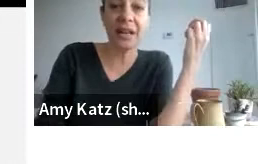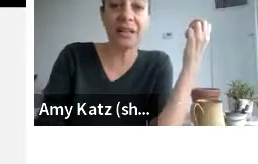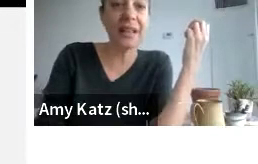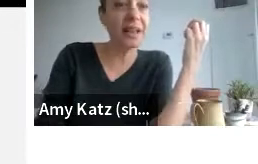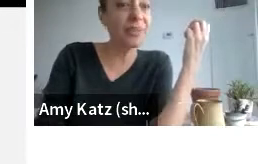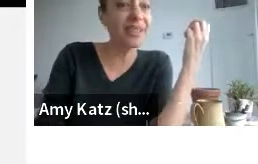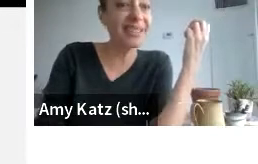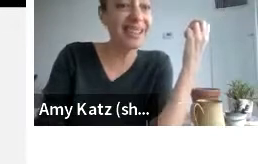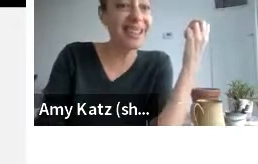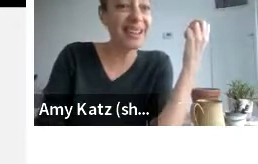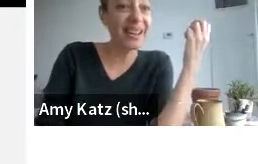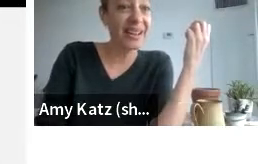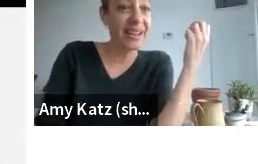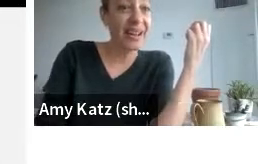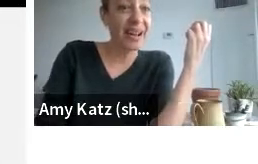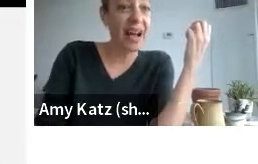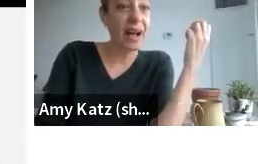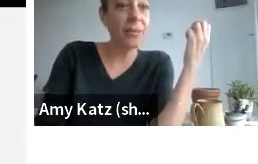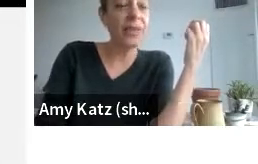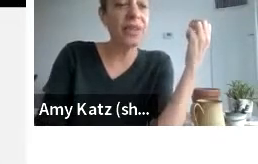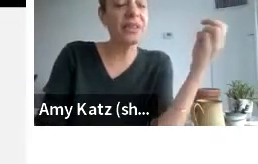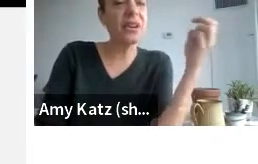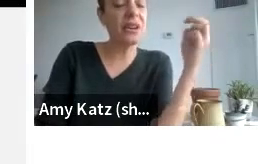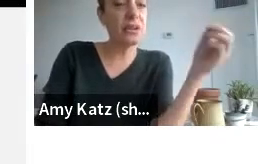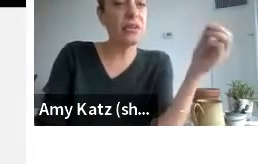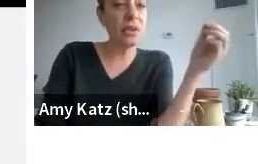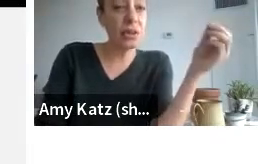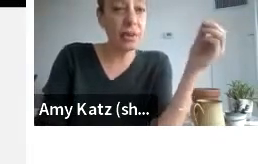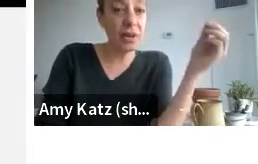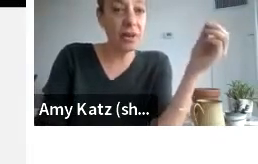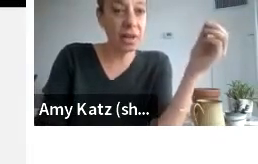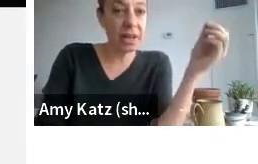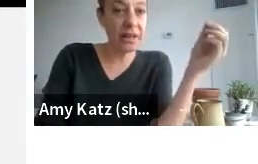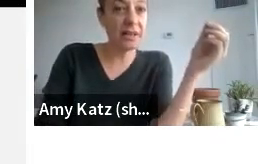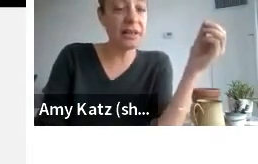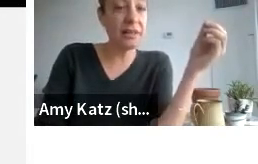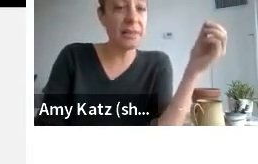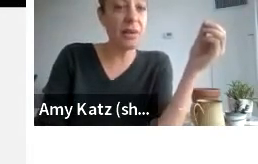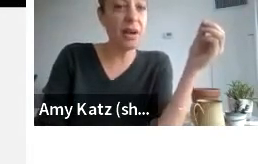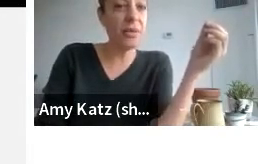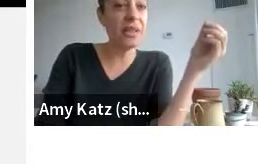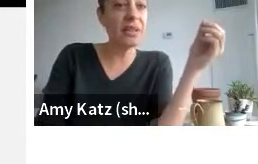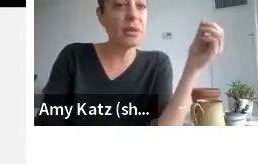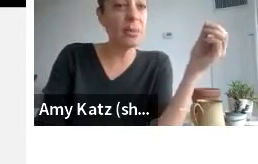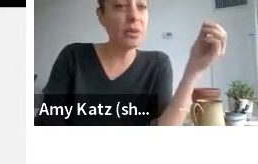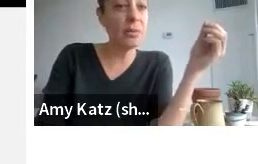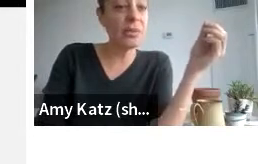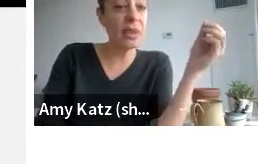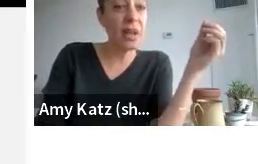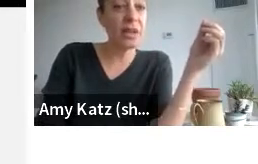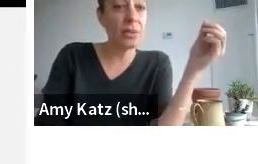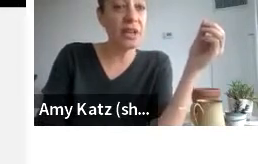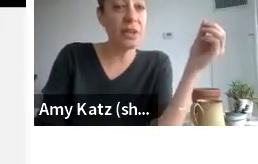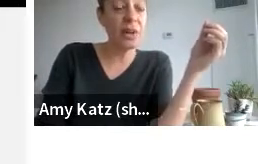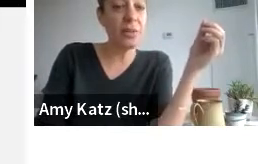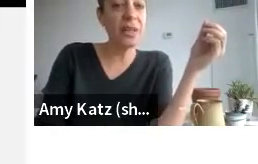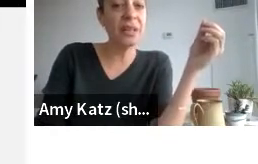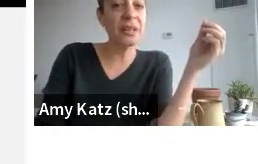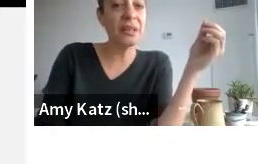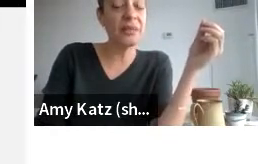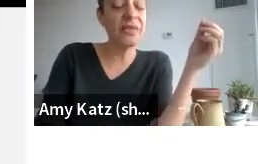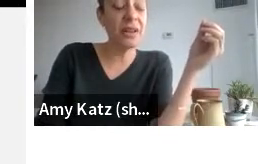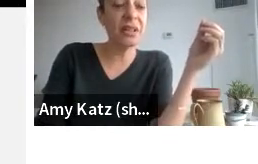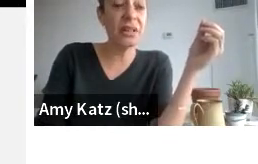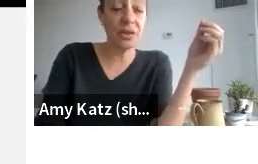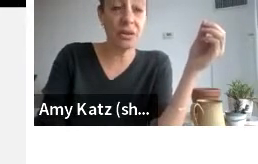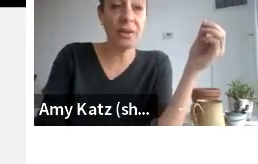good. Next slide, please. This is an article from Nora Loretto and McLean's. It's about outbreaks in group homes in 2021. It's